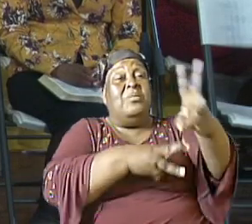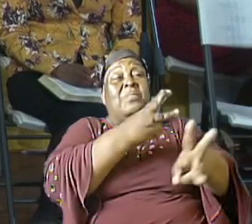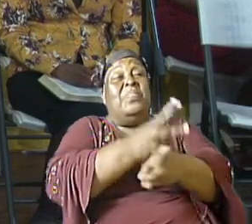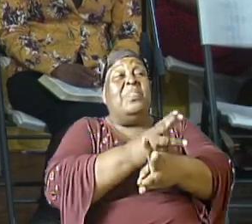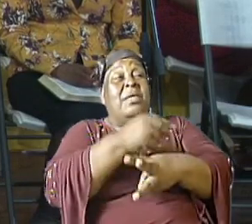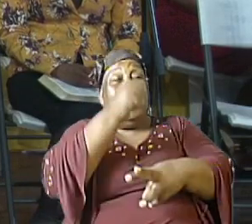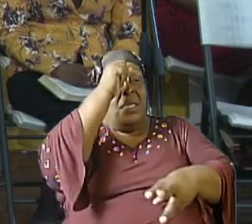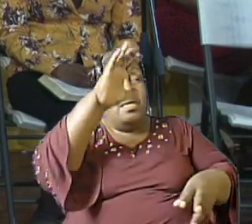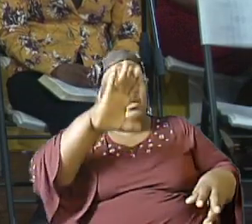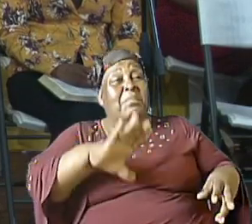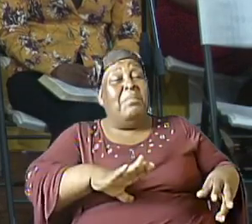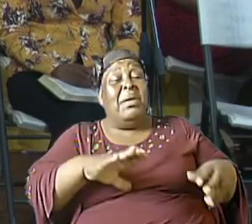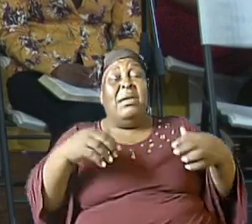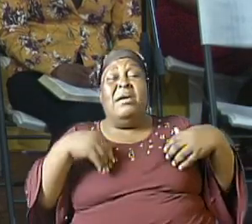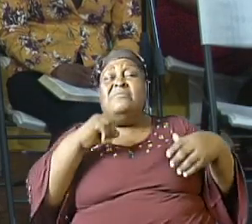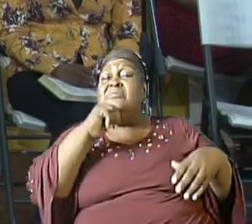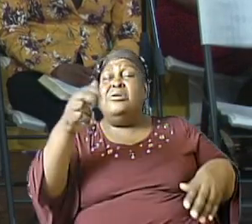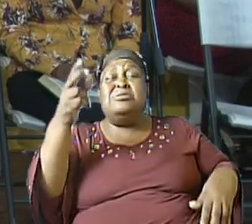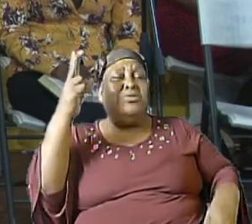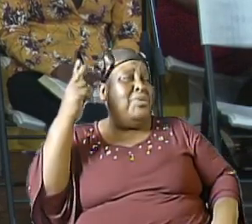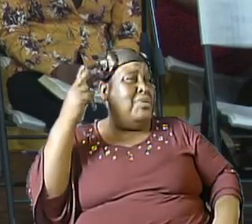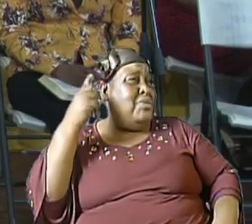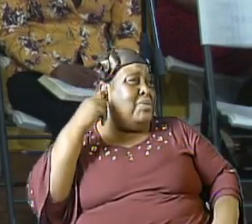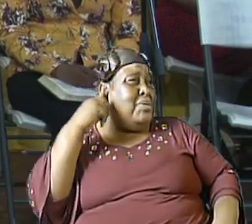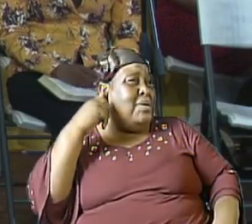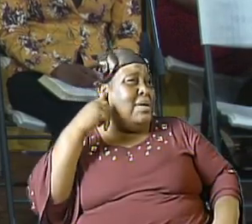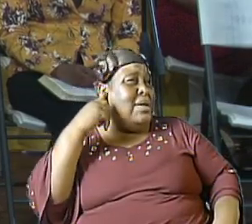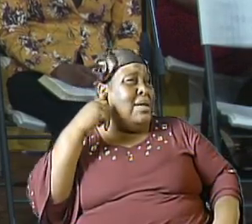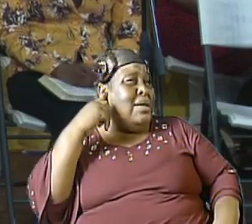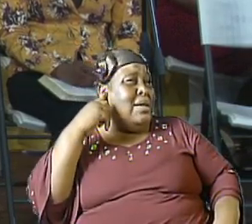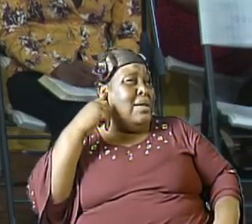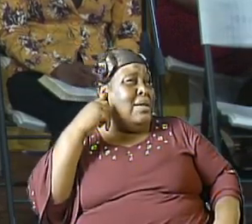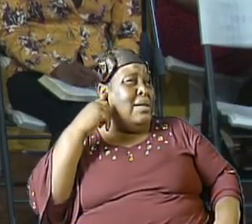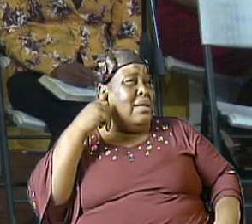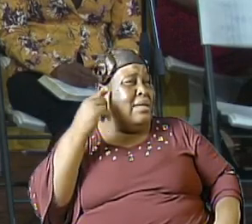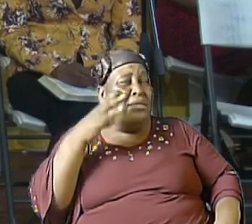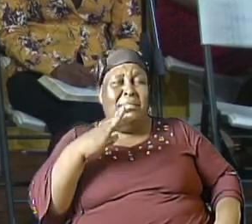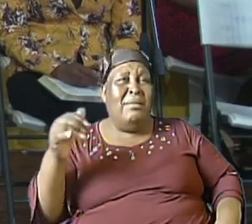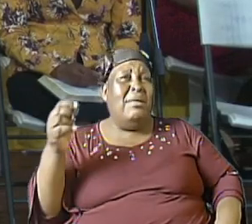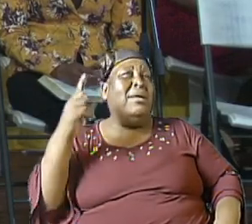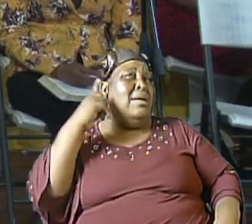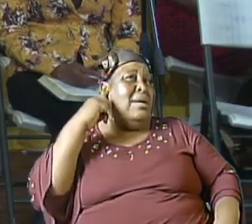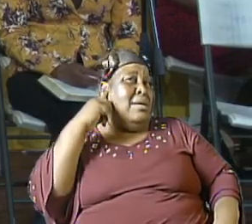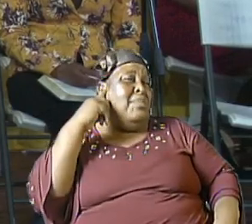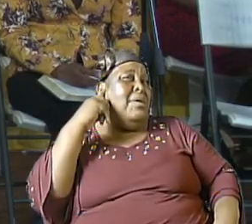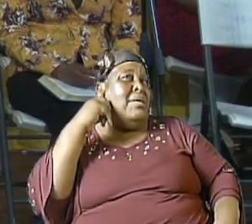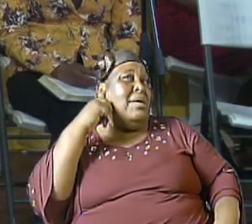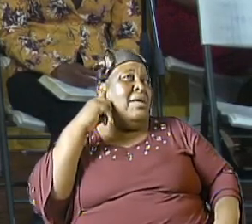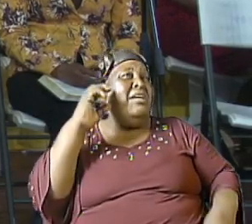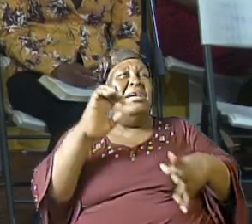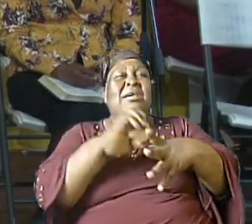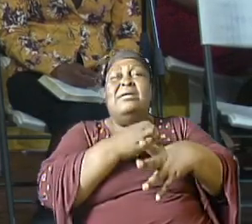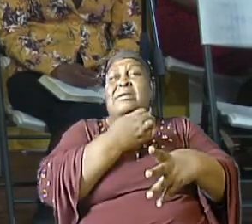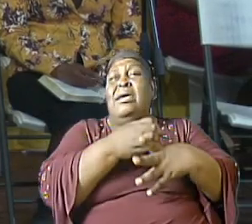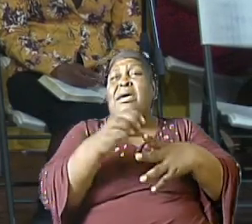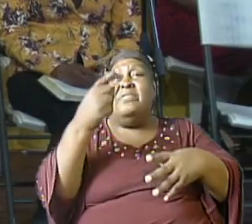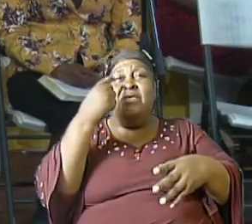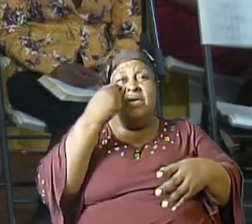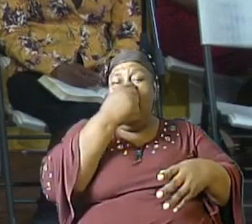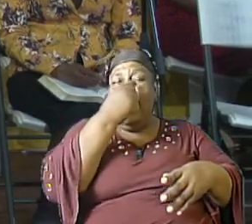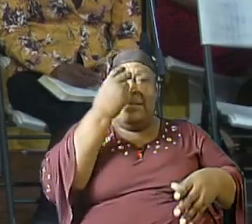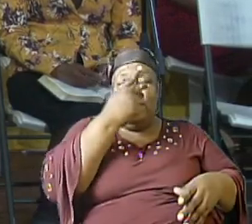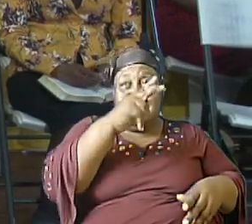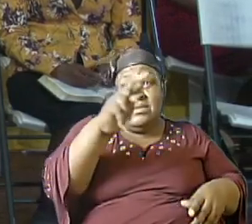world, men have not heard, nor perceived by the ear, neither hath the